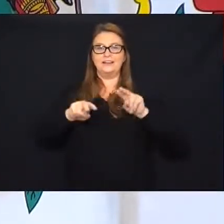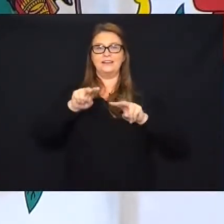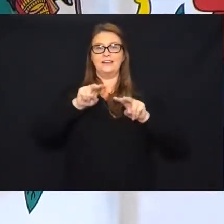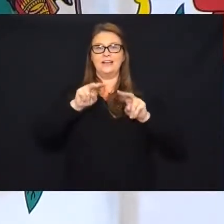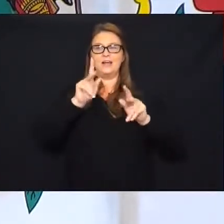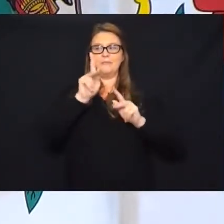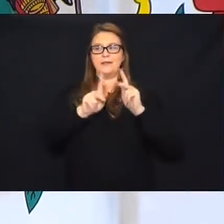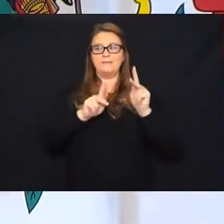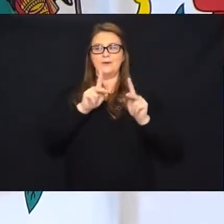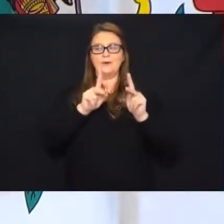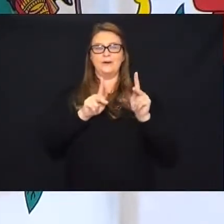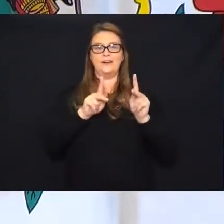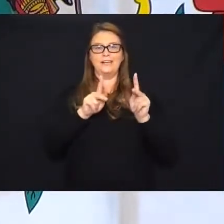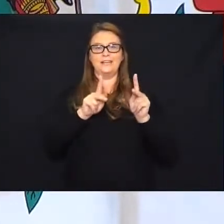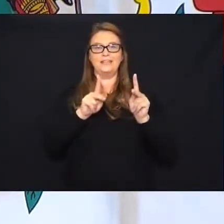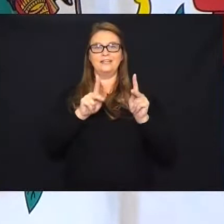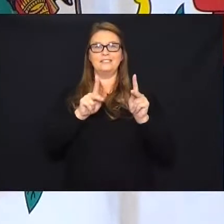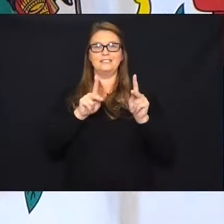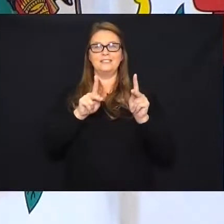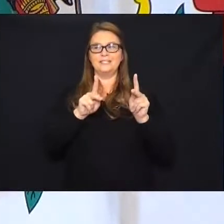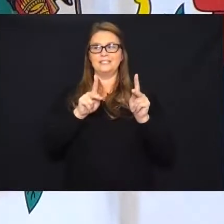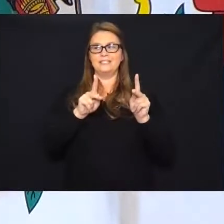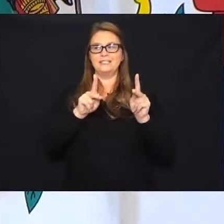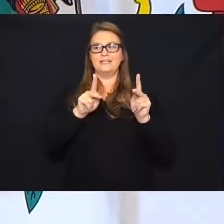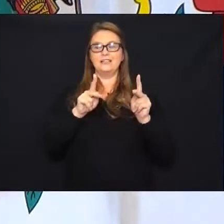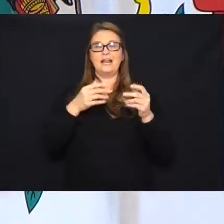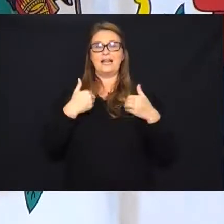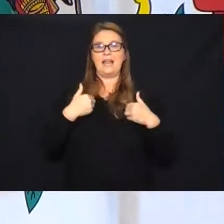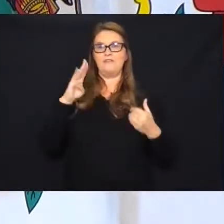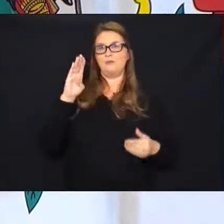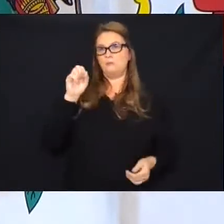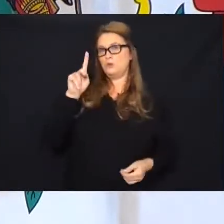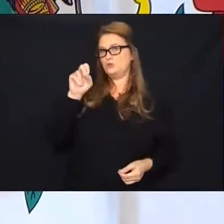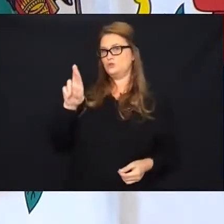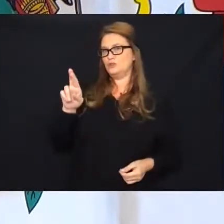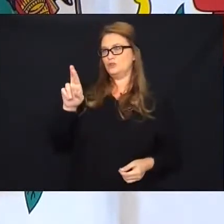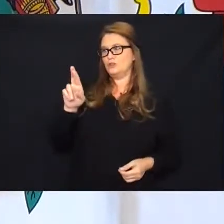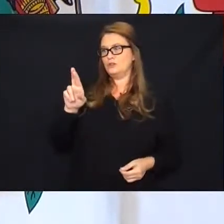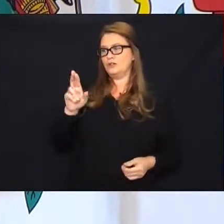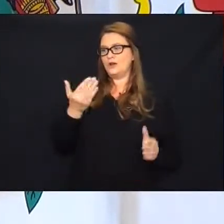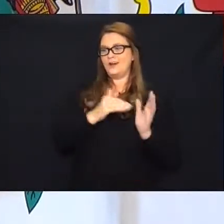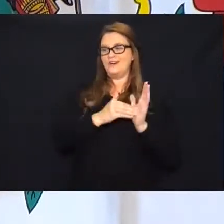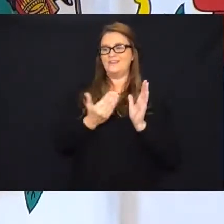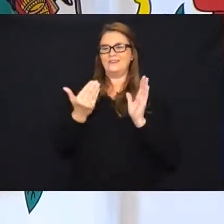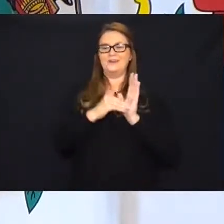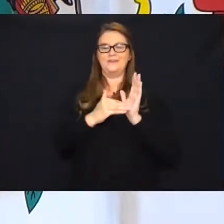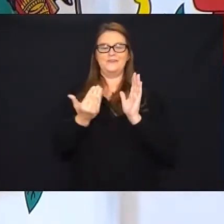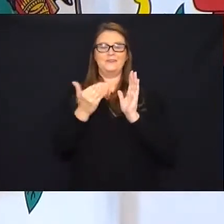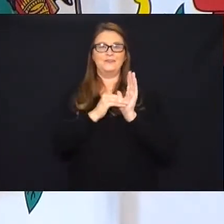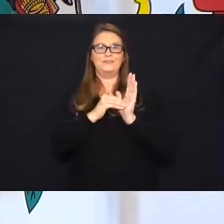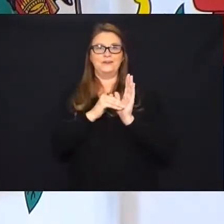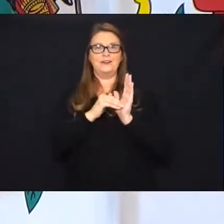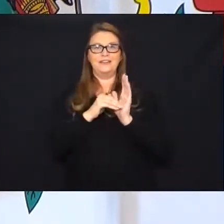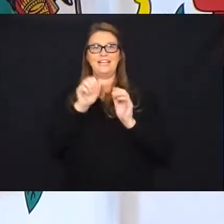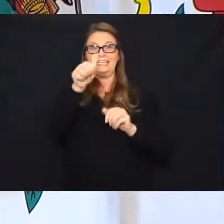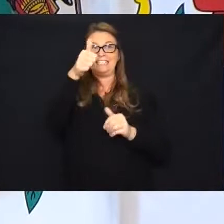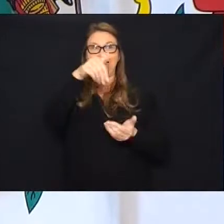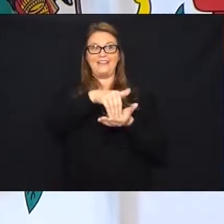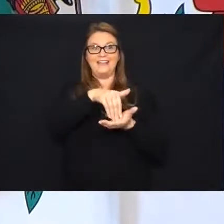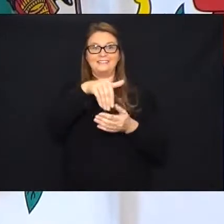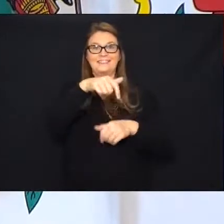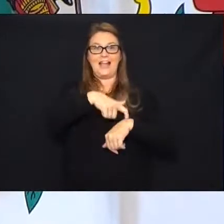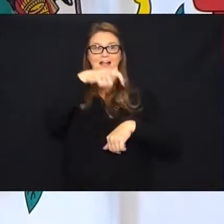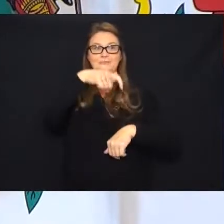their second shot? How do we get people to get their booster shot? Over and over and over, I don't know how many times I've said it. I've said it 10,000